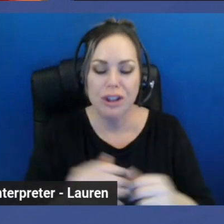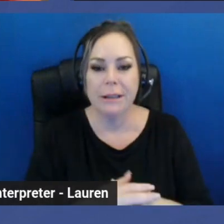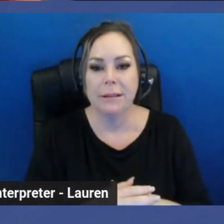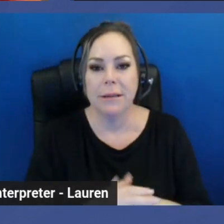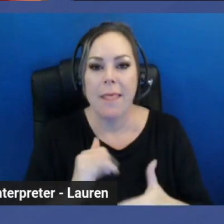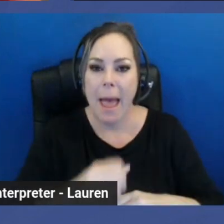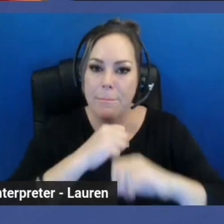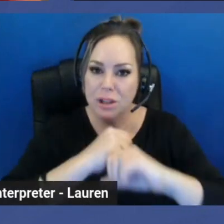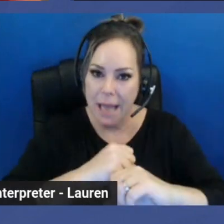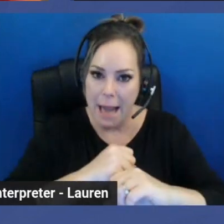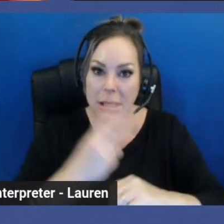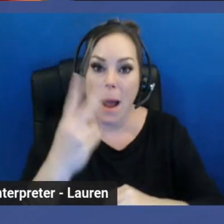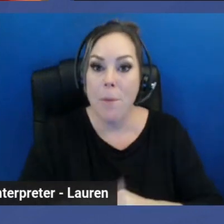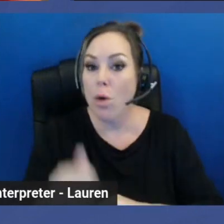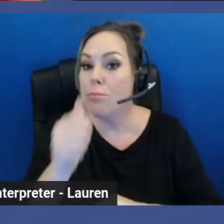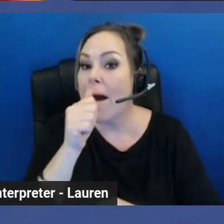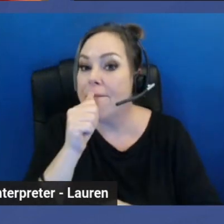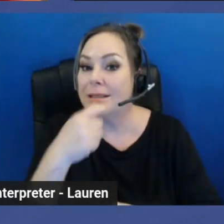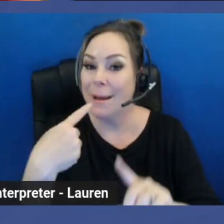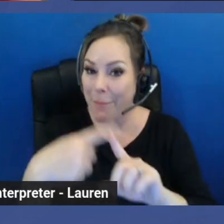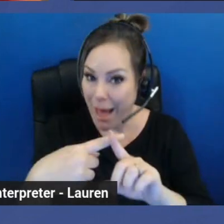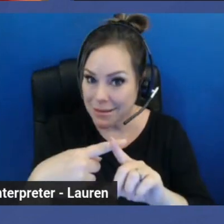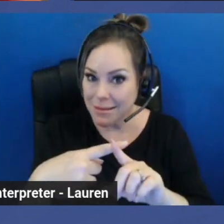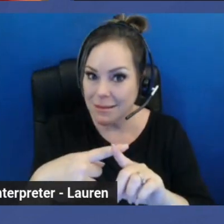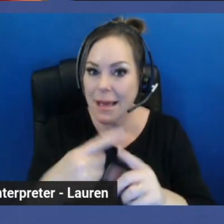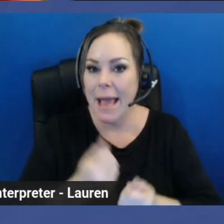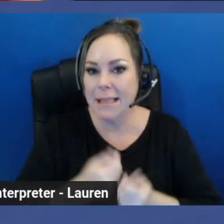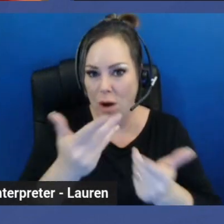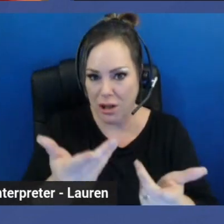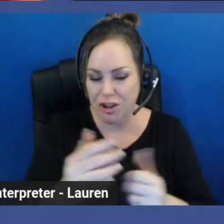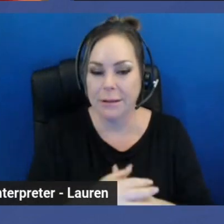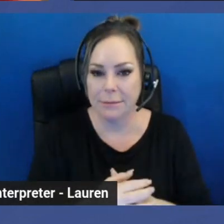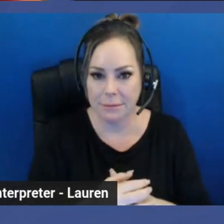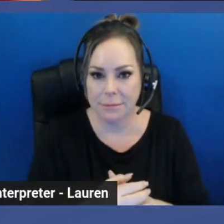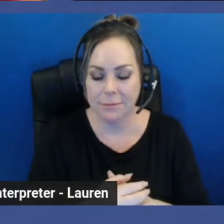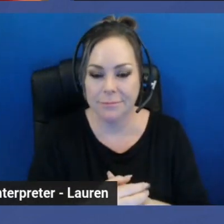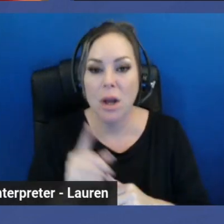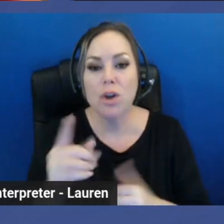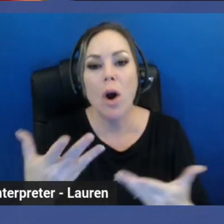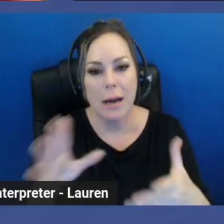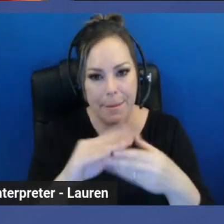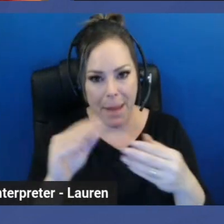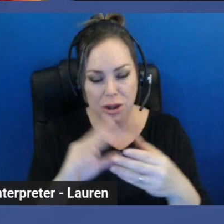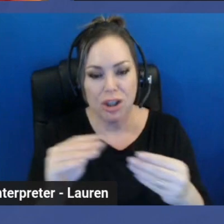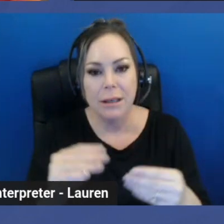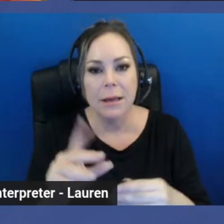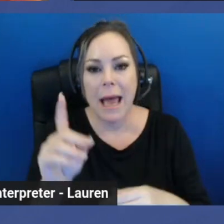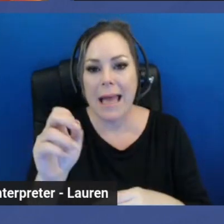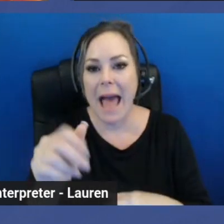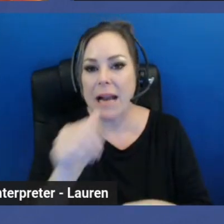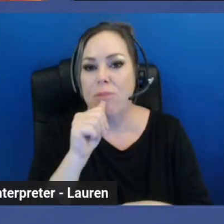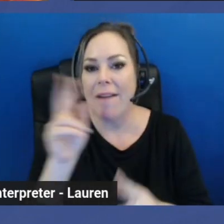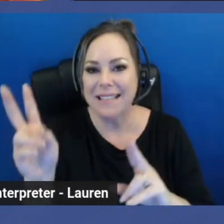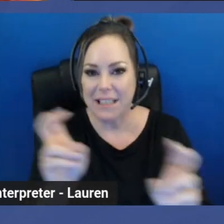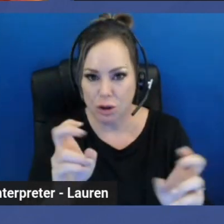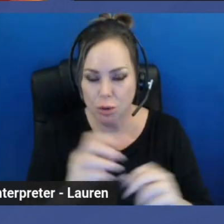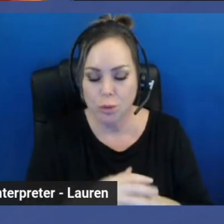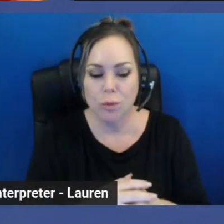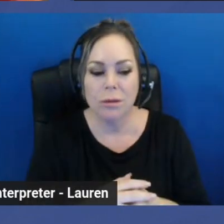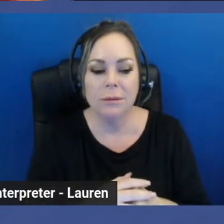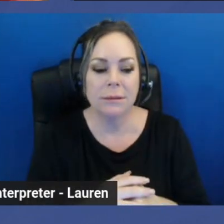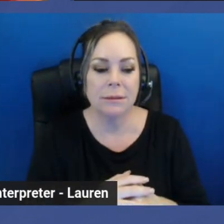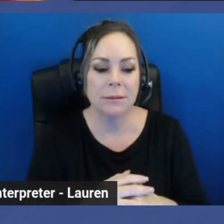would protect both privacy and expression. You mentioned the data privacy issues.